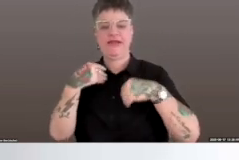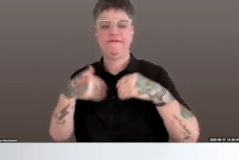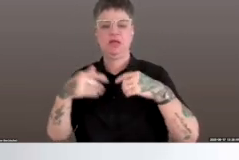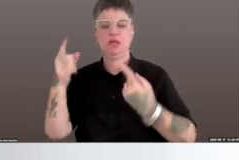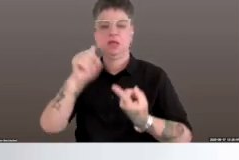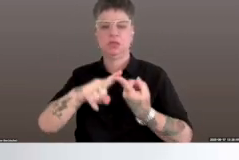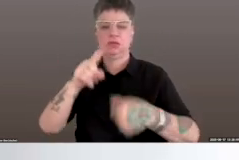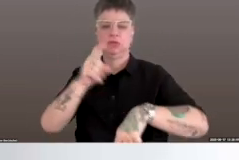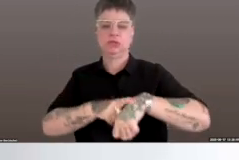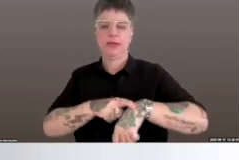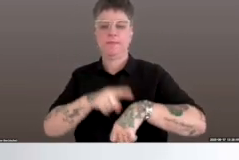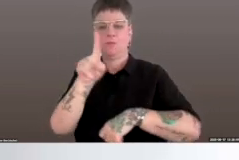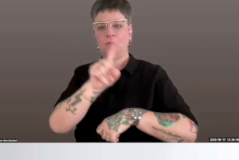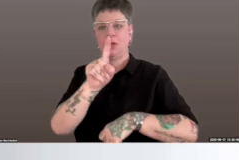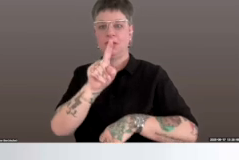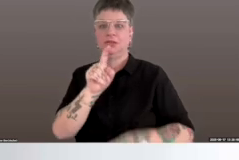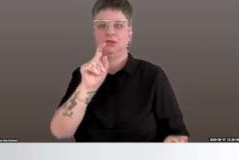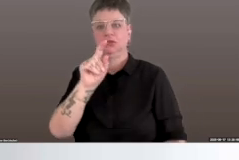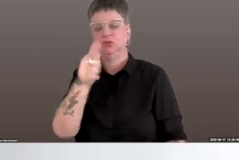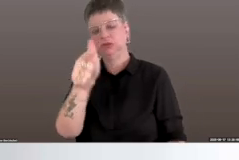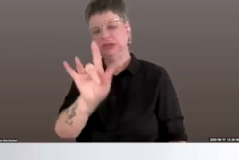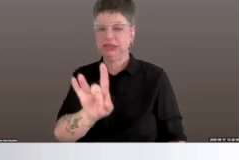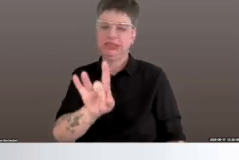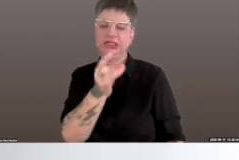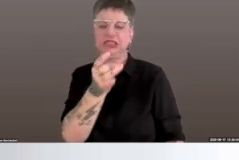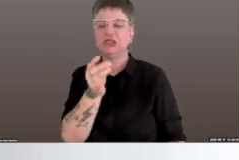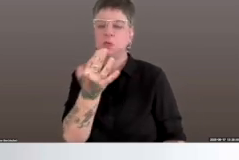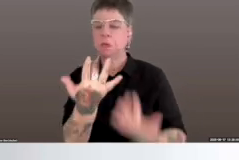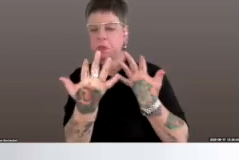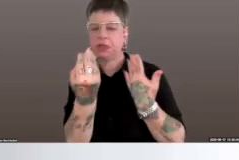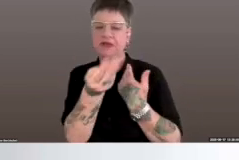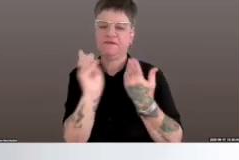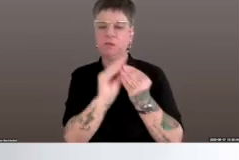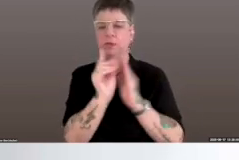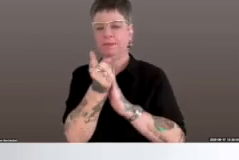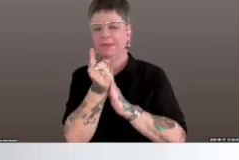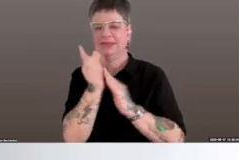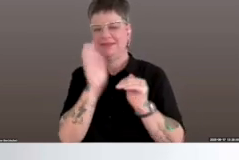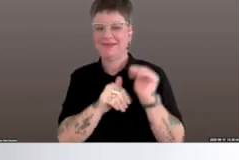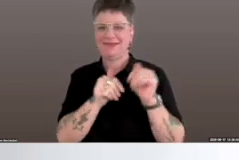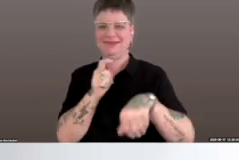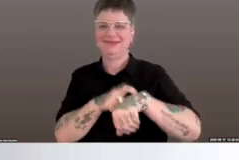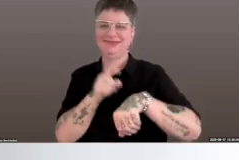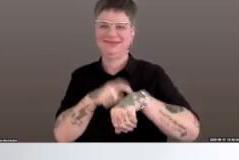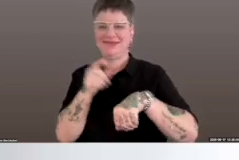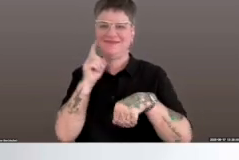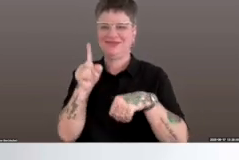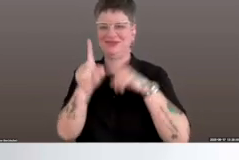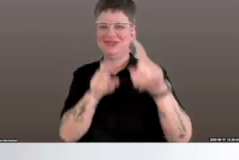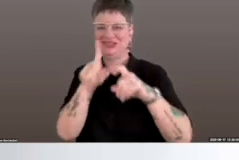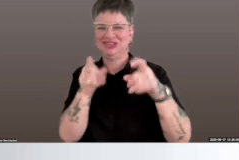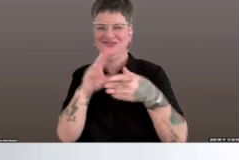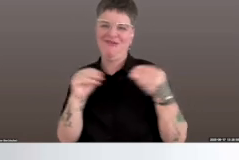1:28. I guess we'll give it a few more minutes than what was originally slotted for questions and comments.